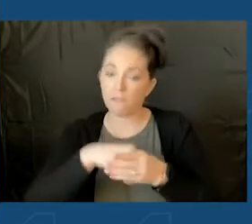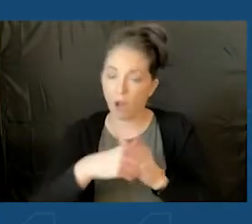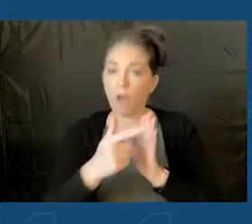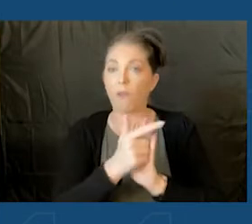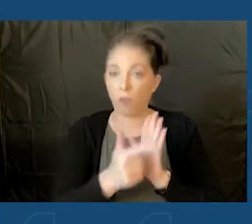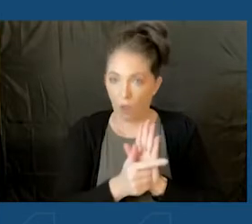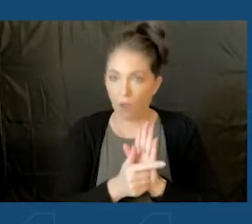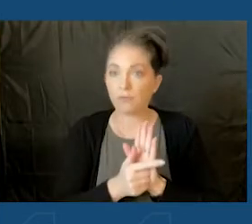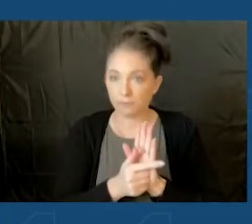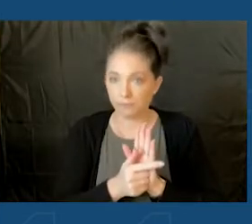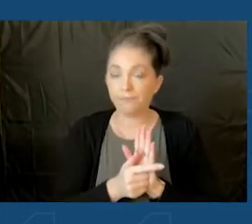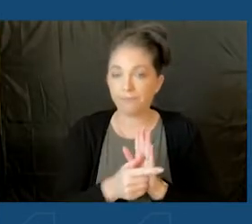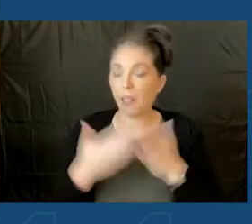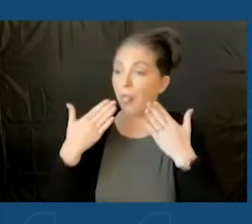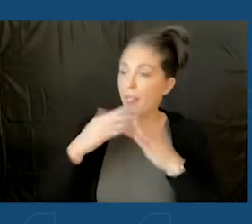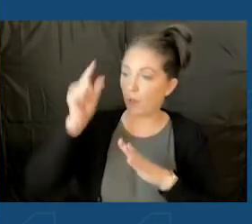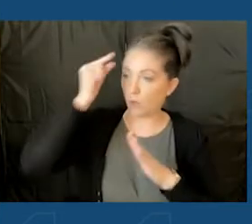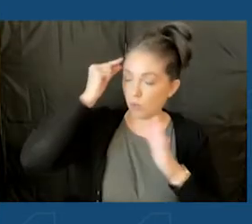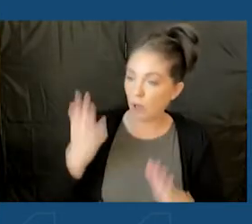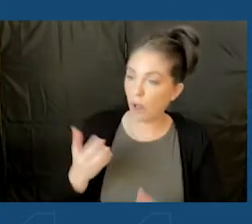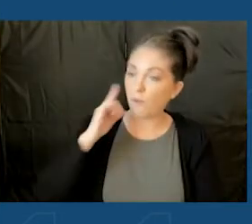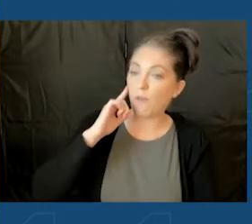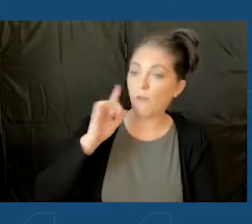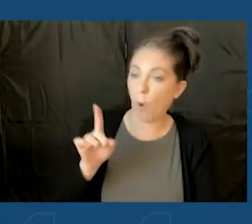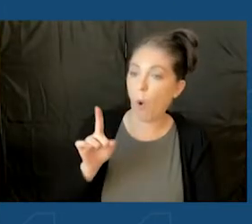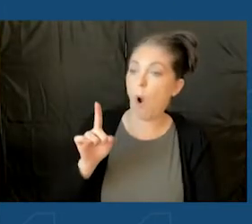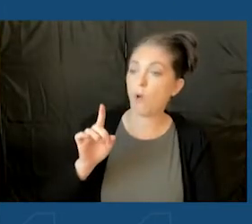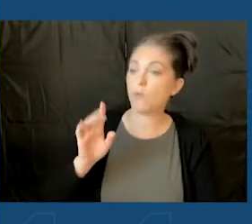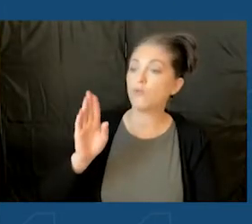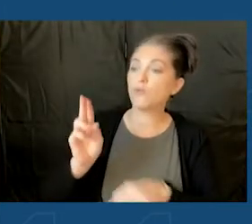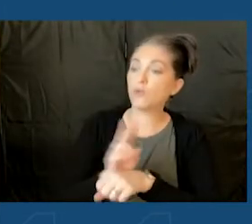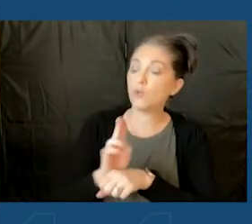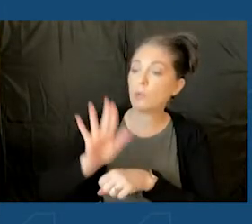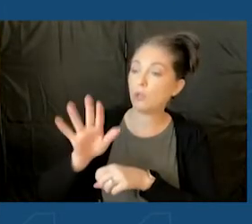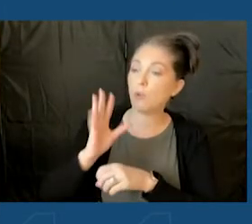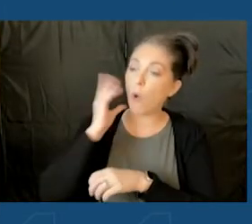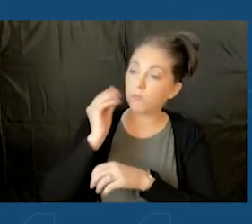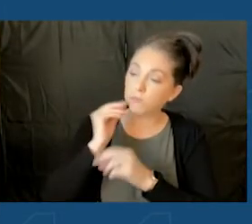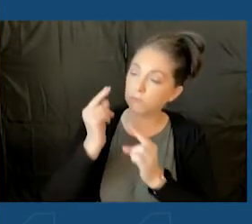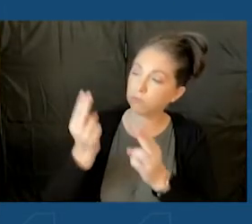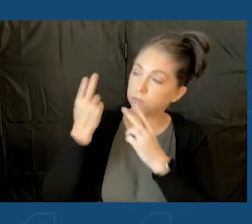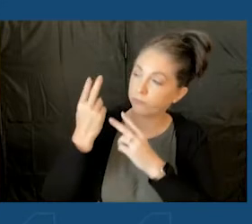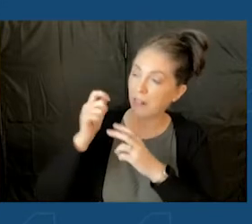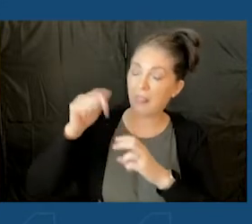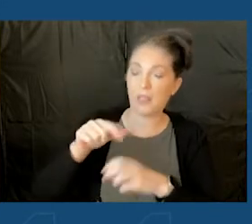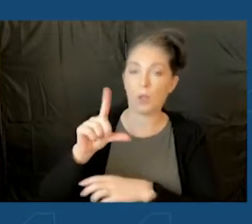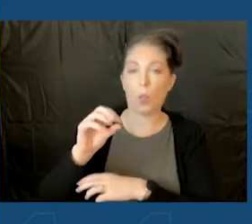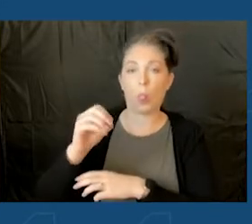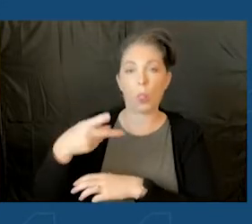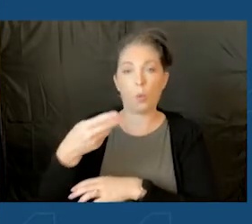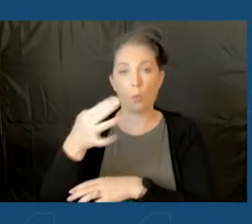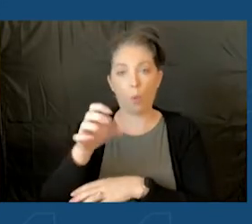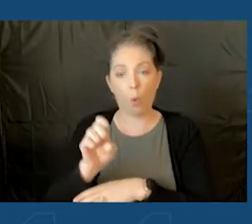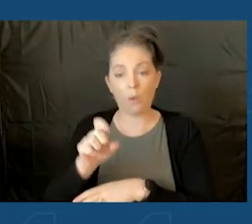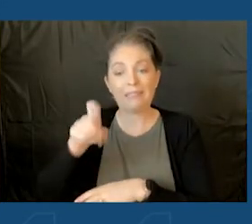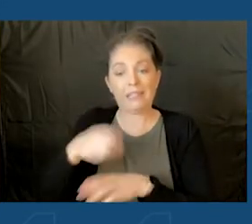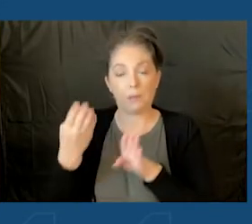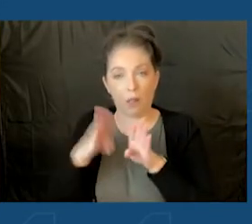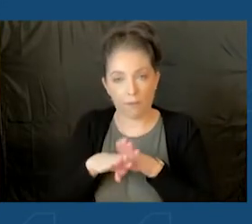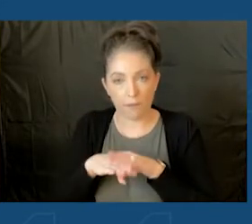for seeing and using her hindsight to see that this loophole must be covered. By signing this bill into